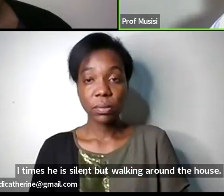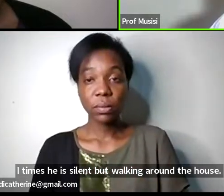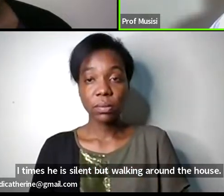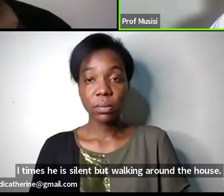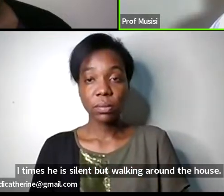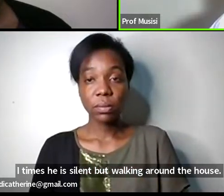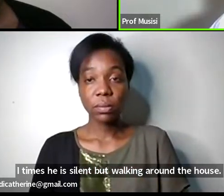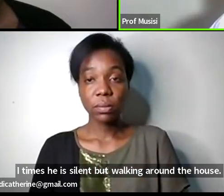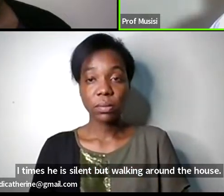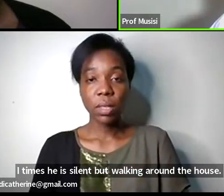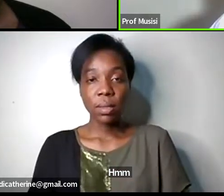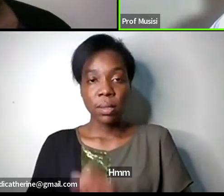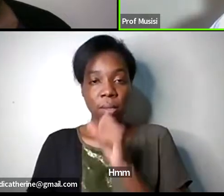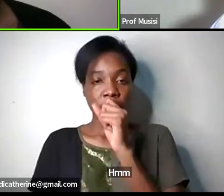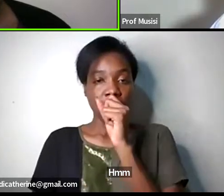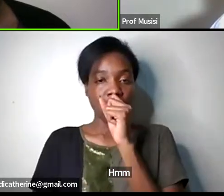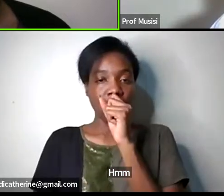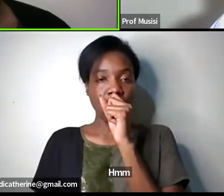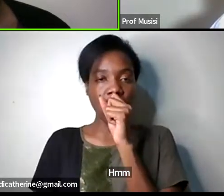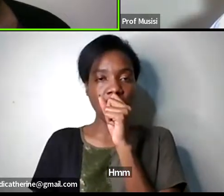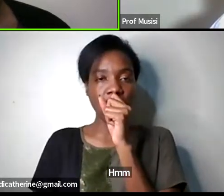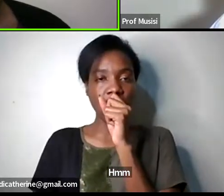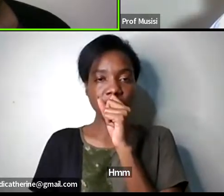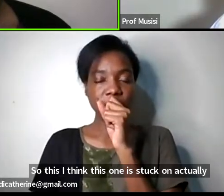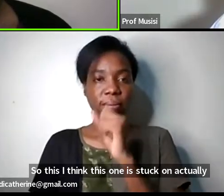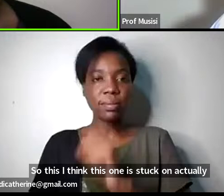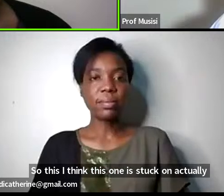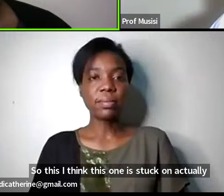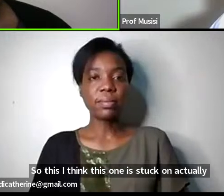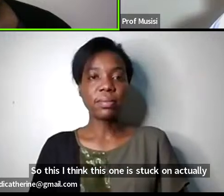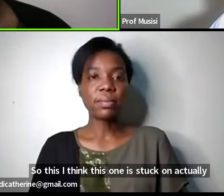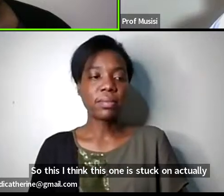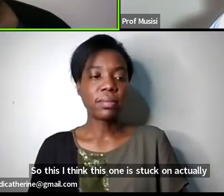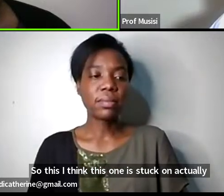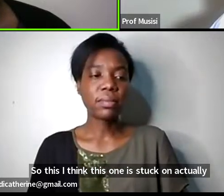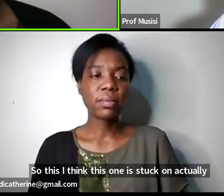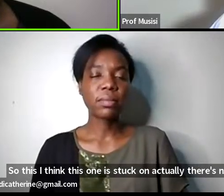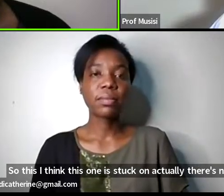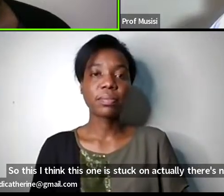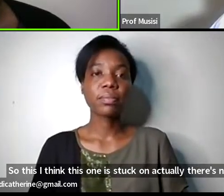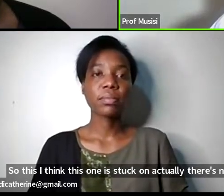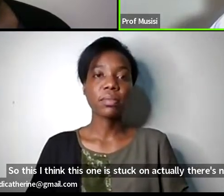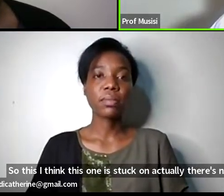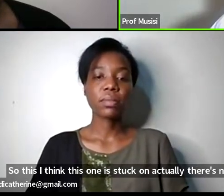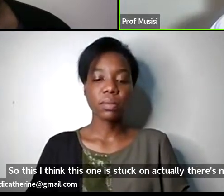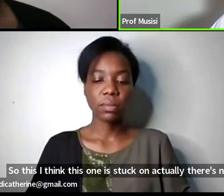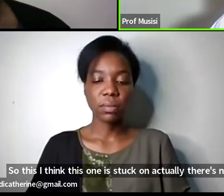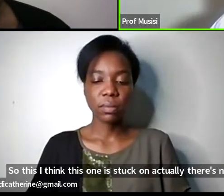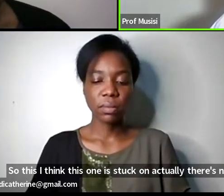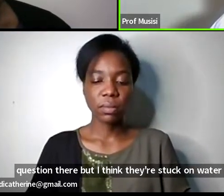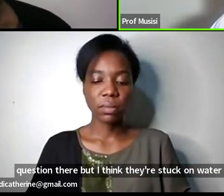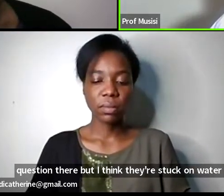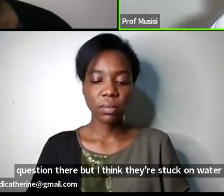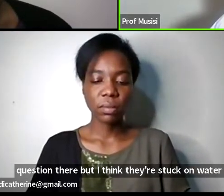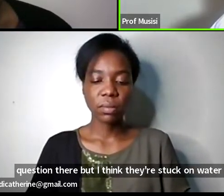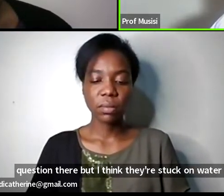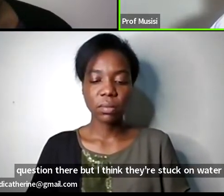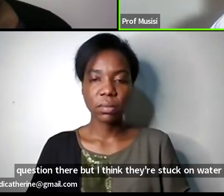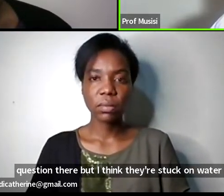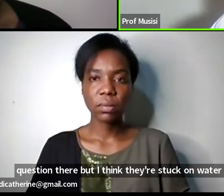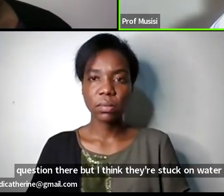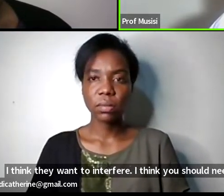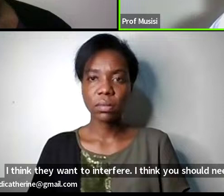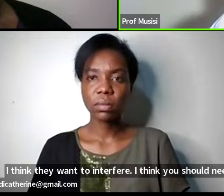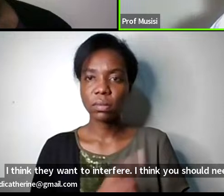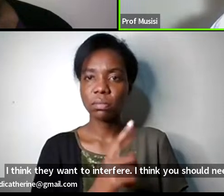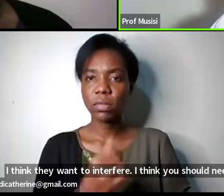So I think this one is stuck on, actually, there's no question there, but I think they're stuck on what else they can do. I think he should need proper psychiatric